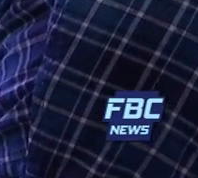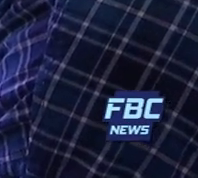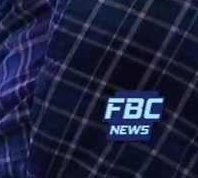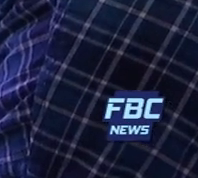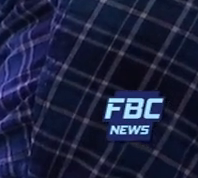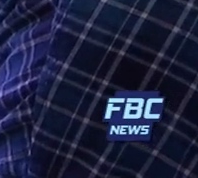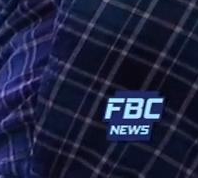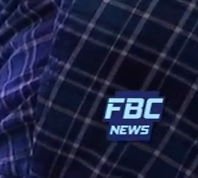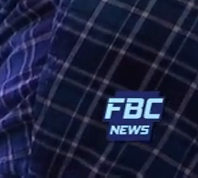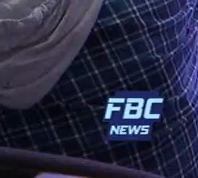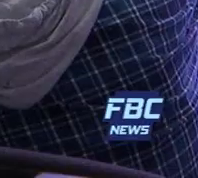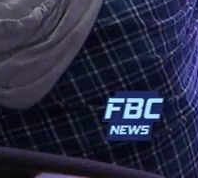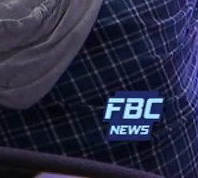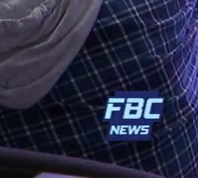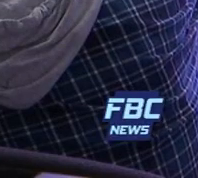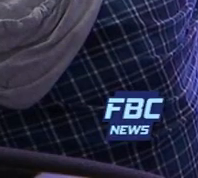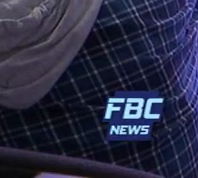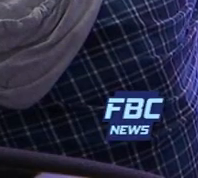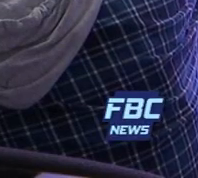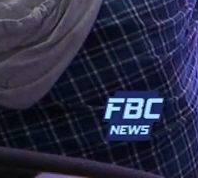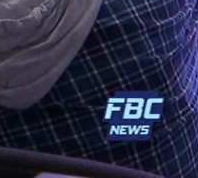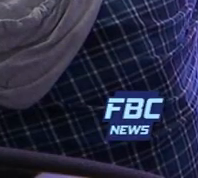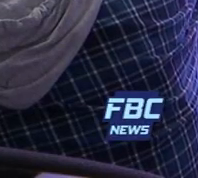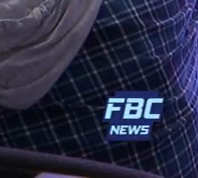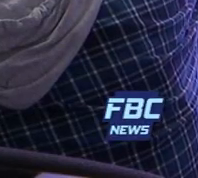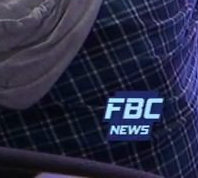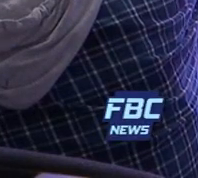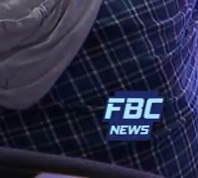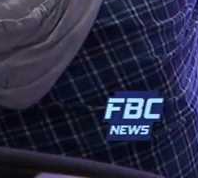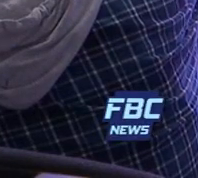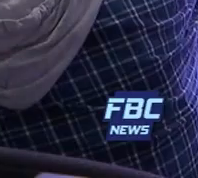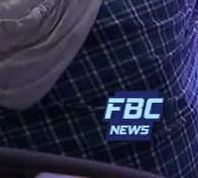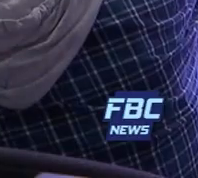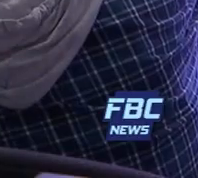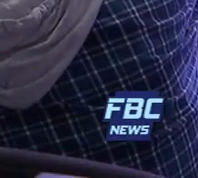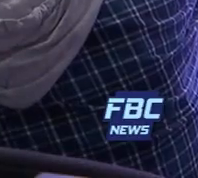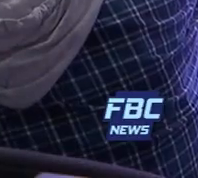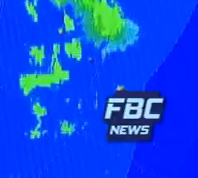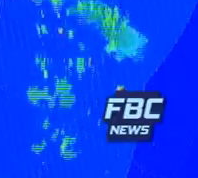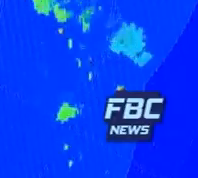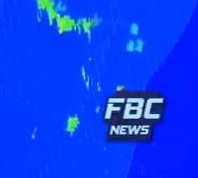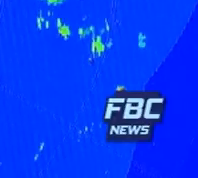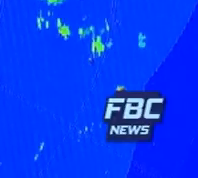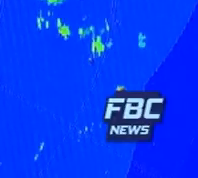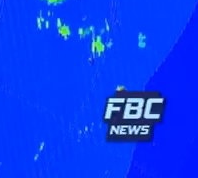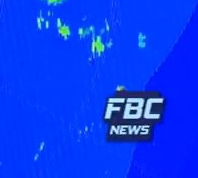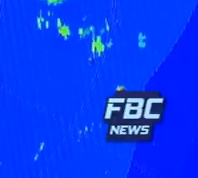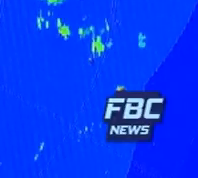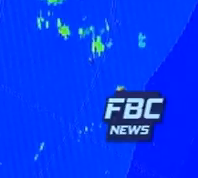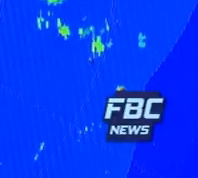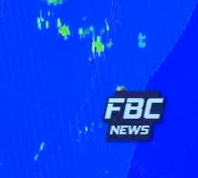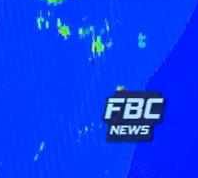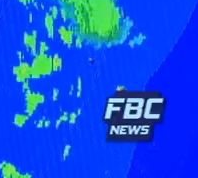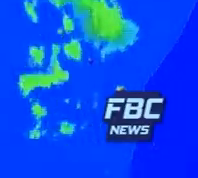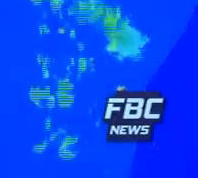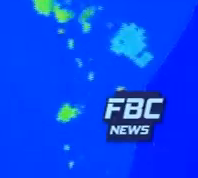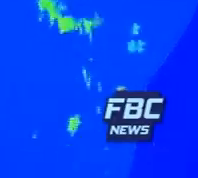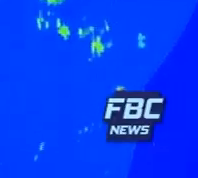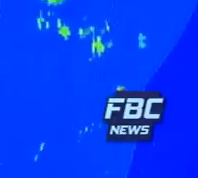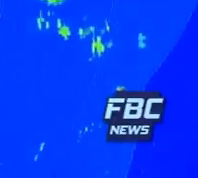rivers and streams that lead to flood basins. He says every year they are adding 7 new stations to monitor